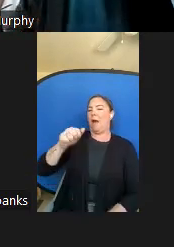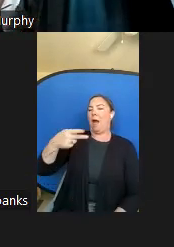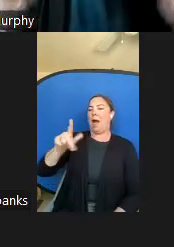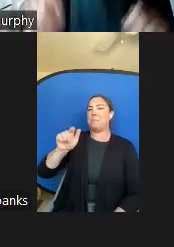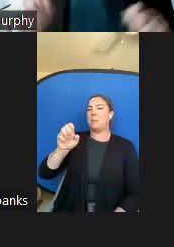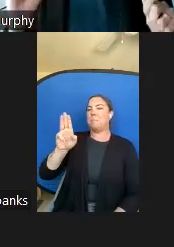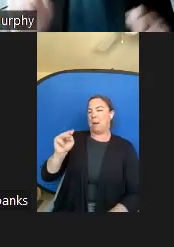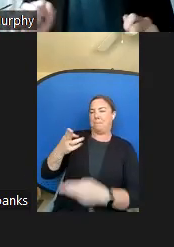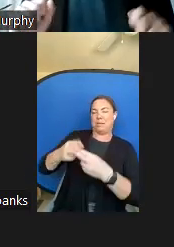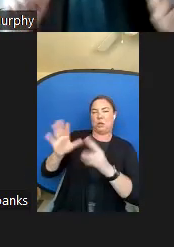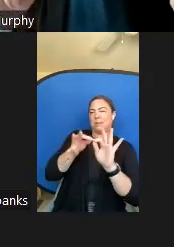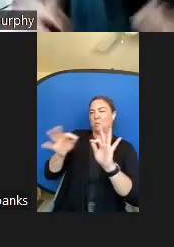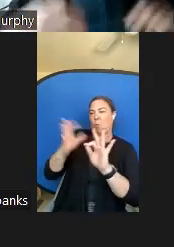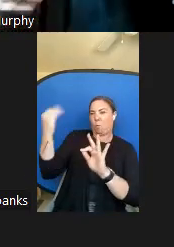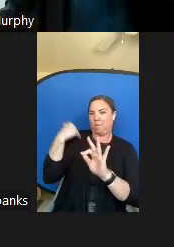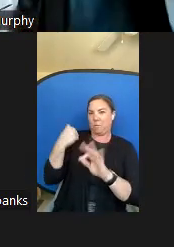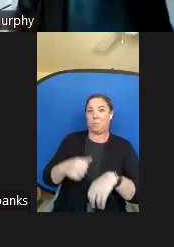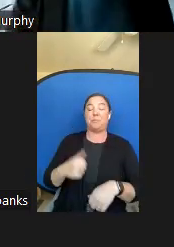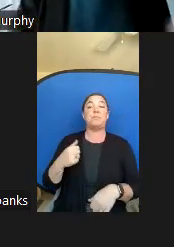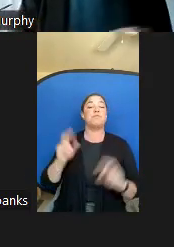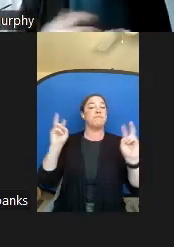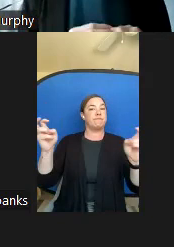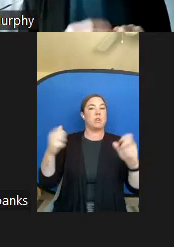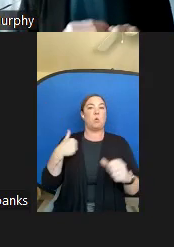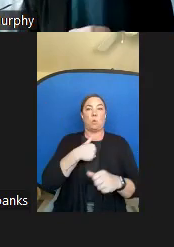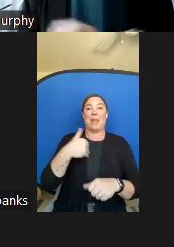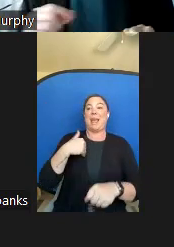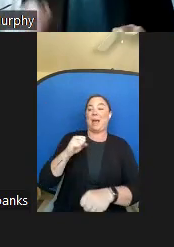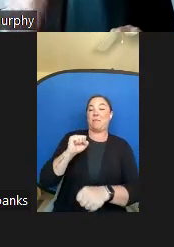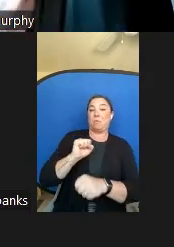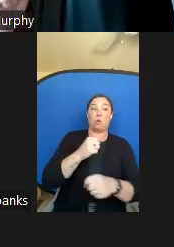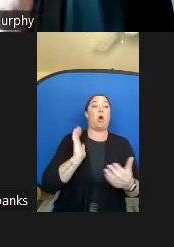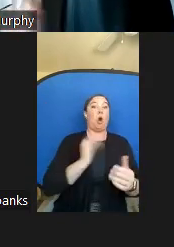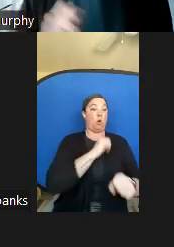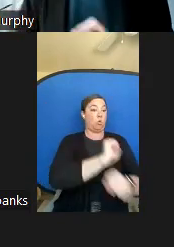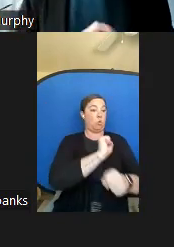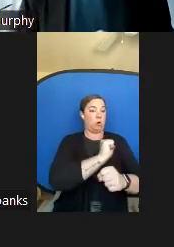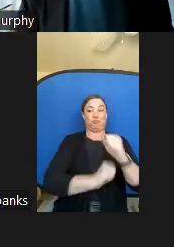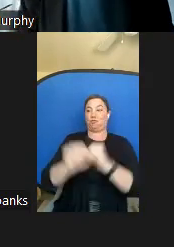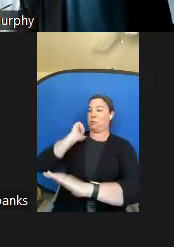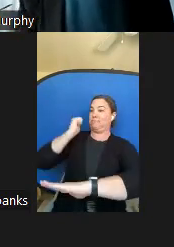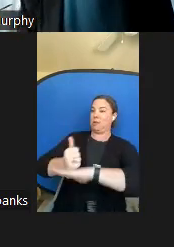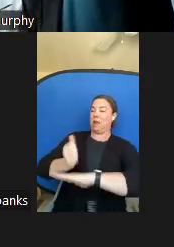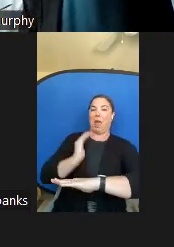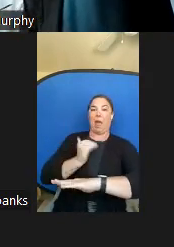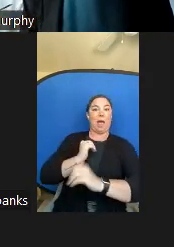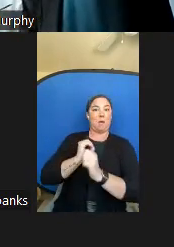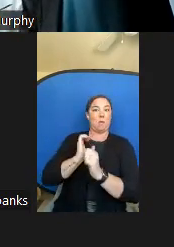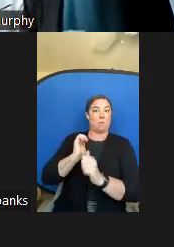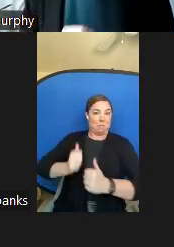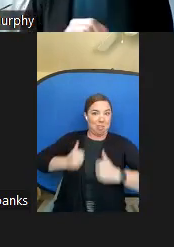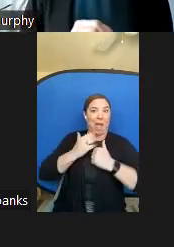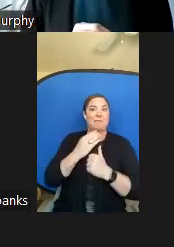reconstruct how, quote, how work structures the way people live and how they make contact with their material and